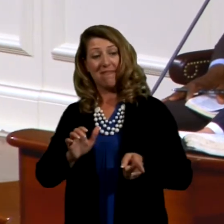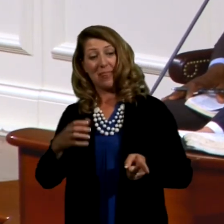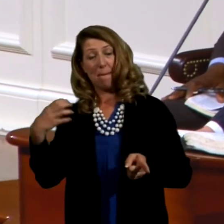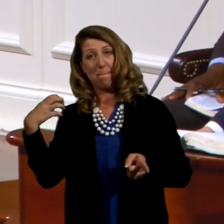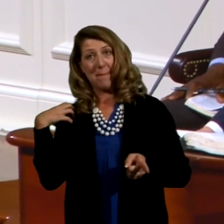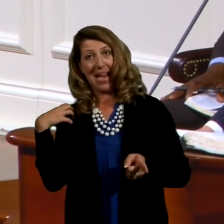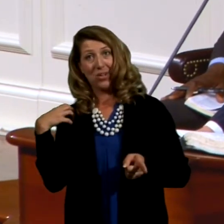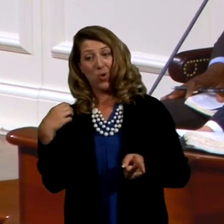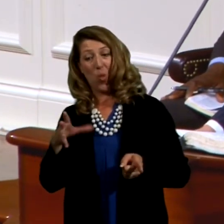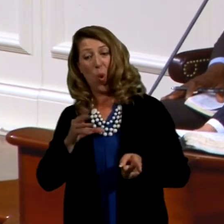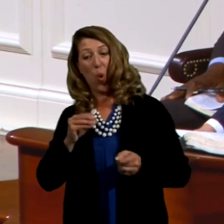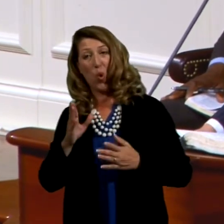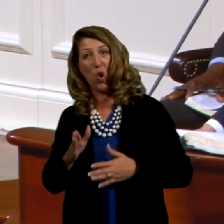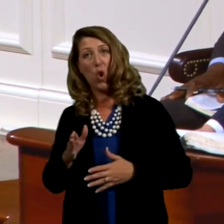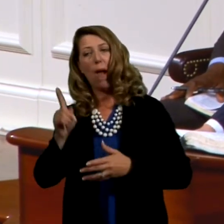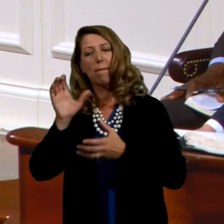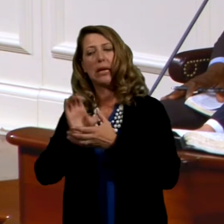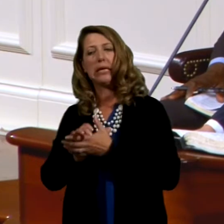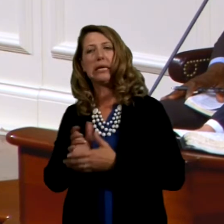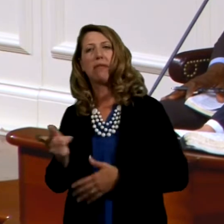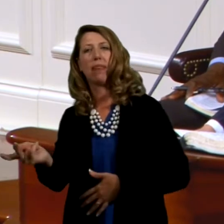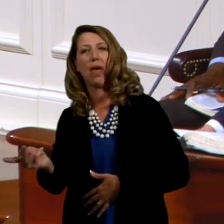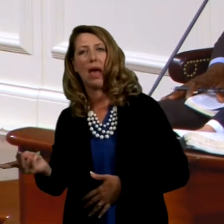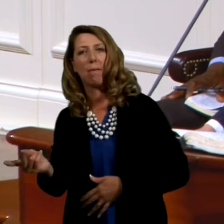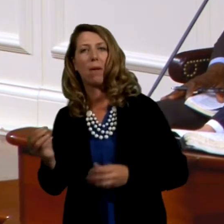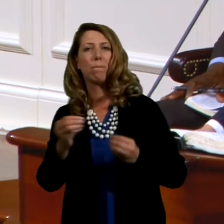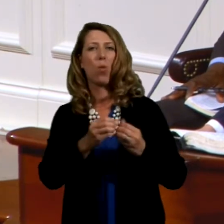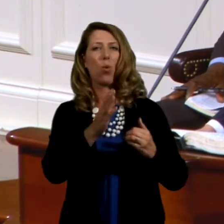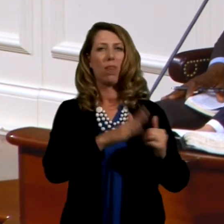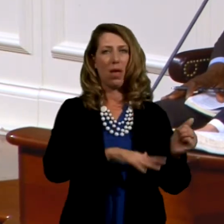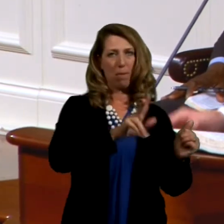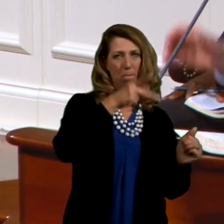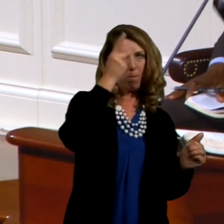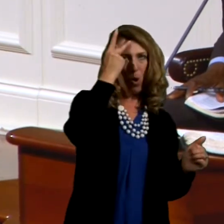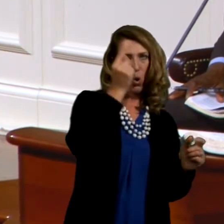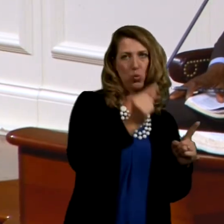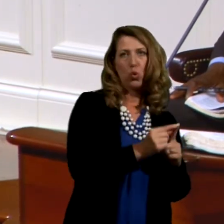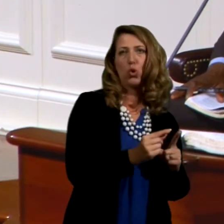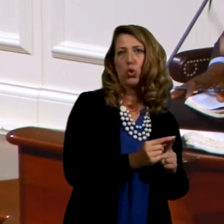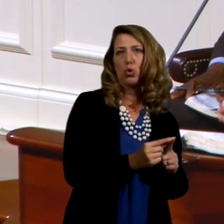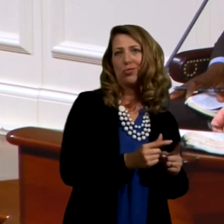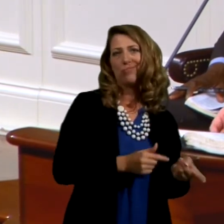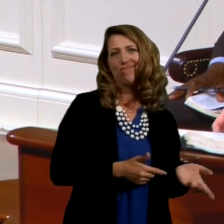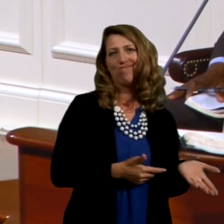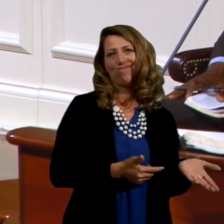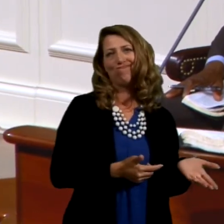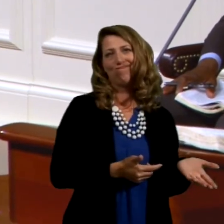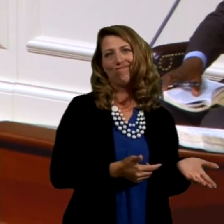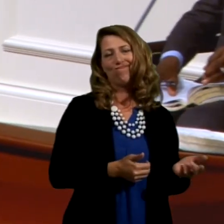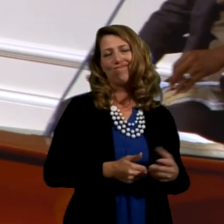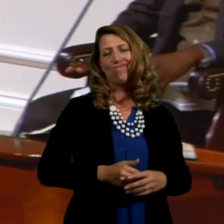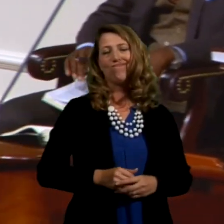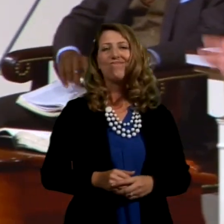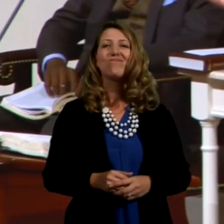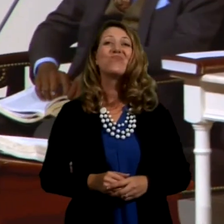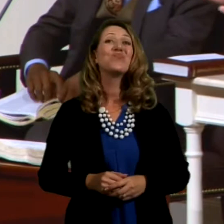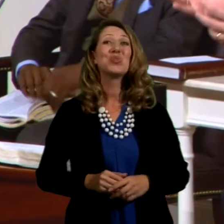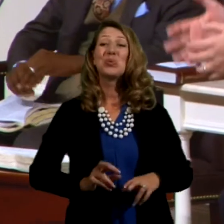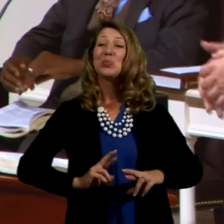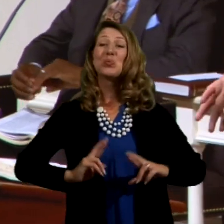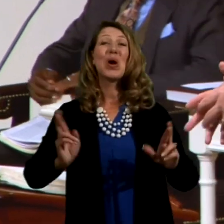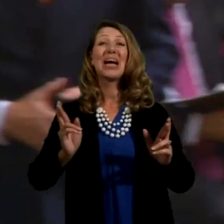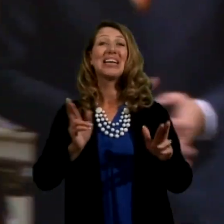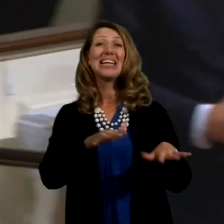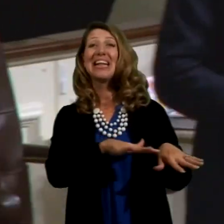more than those things which were spoken by Paul. So we find here they're getting ready to leave this